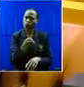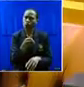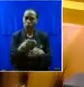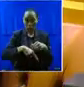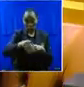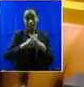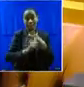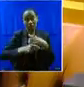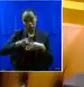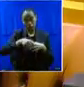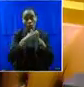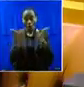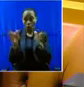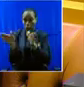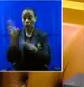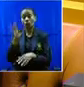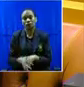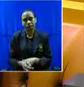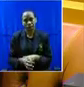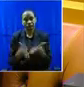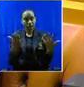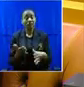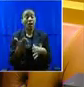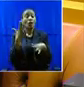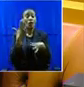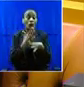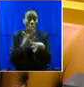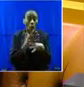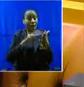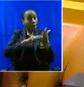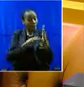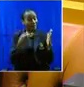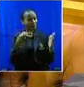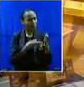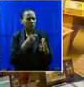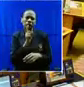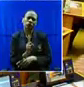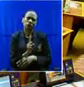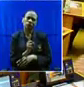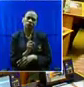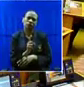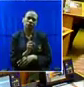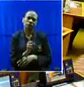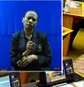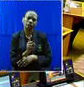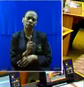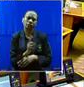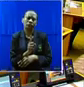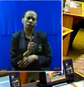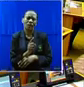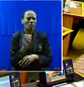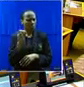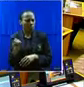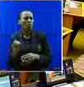ahead. The employment stimulus is focused on those interventions that can be rolled